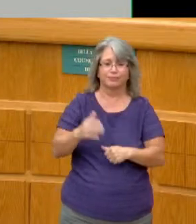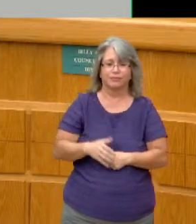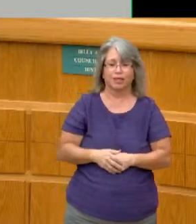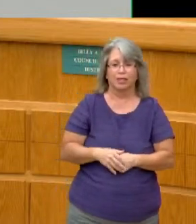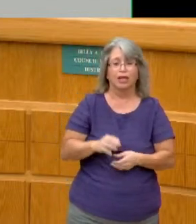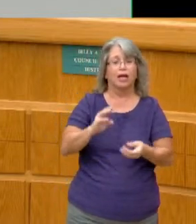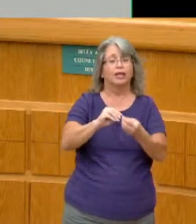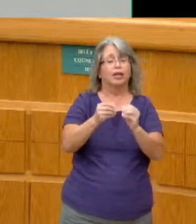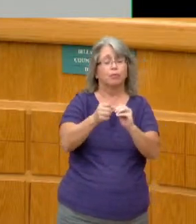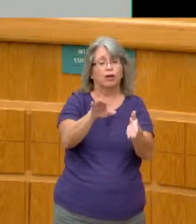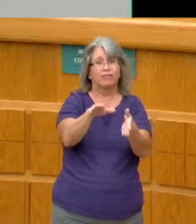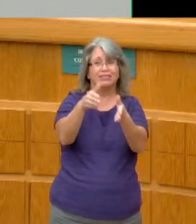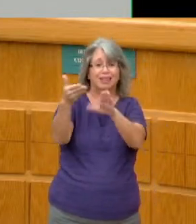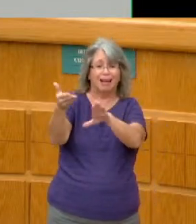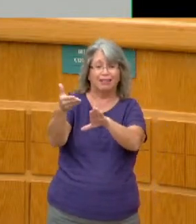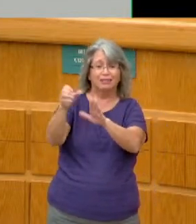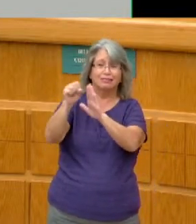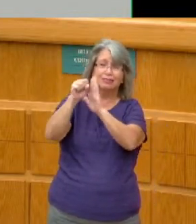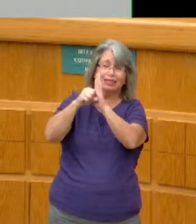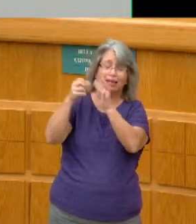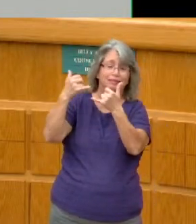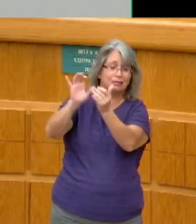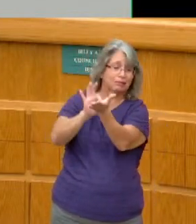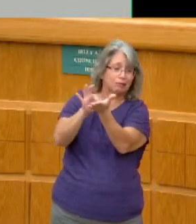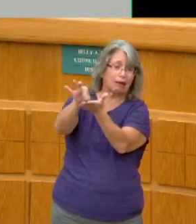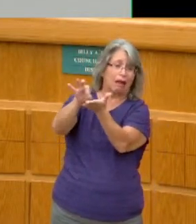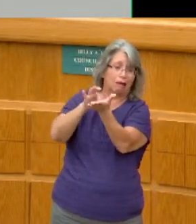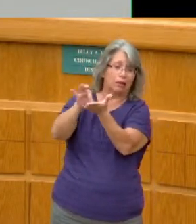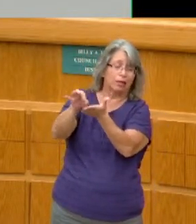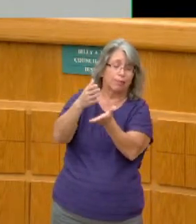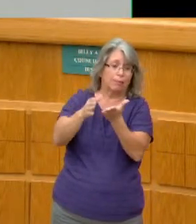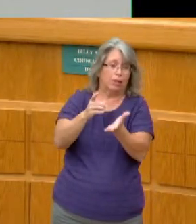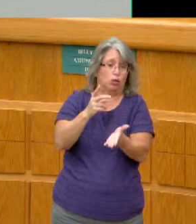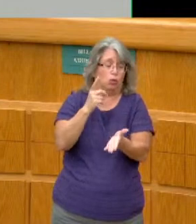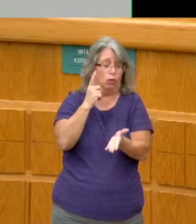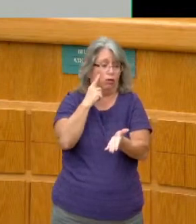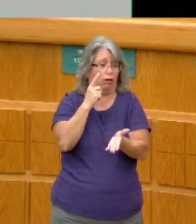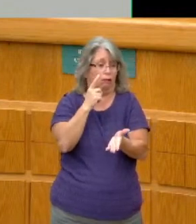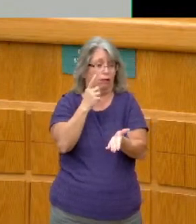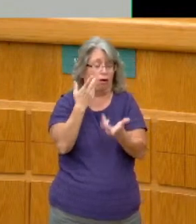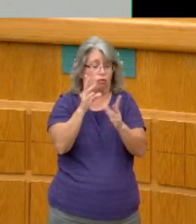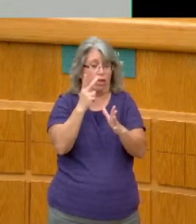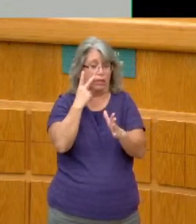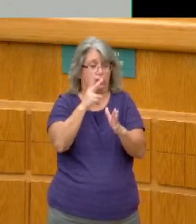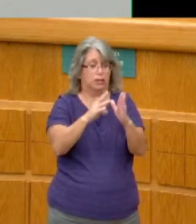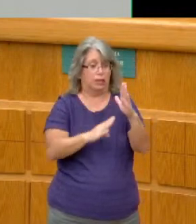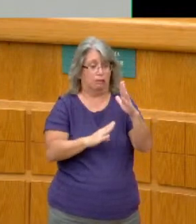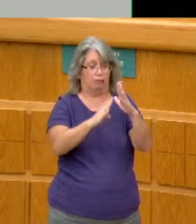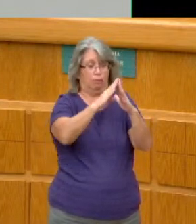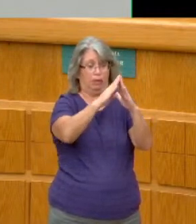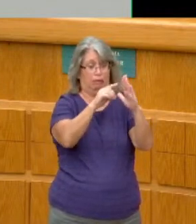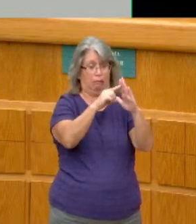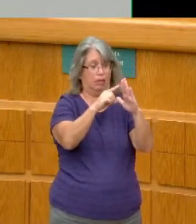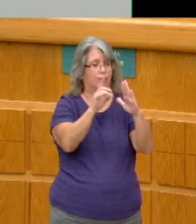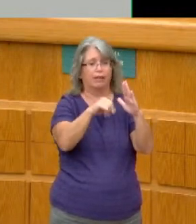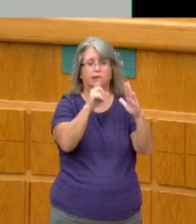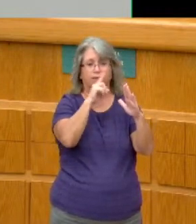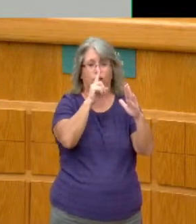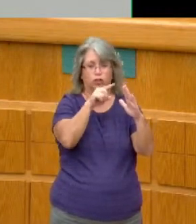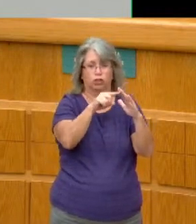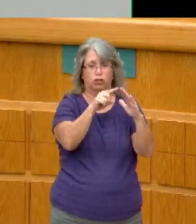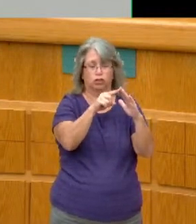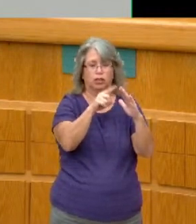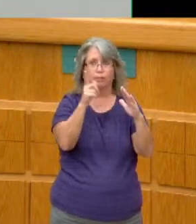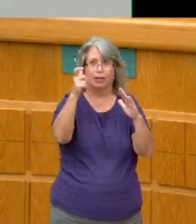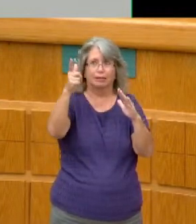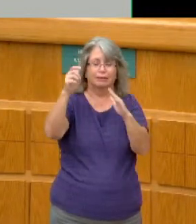being counted. So while you saw what looked like a peak, it's a false peak. And there's so many fatalities right now from COVID that normally it